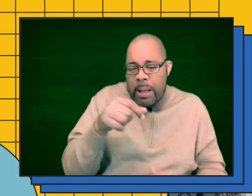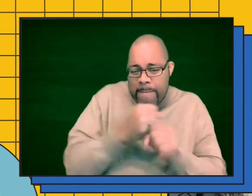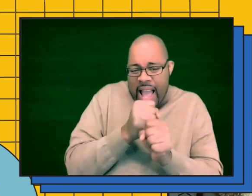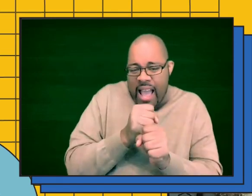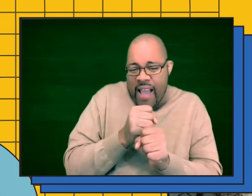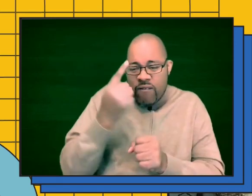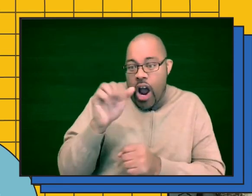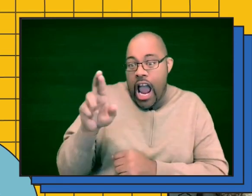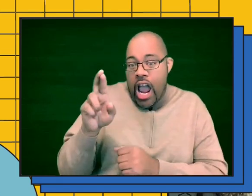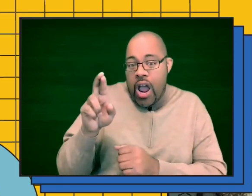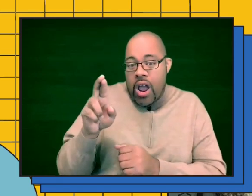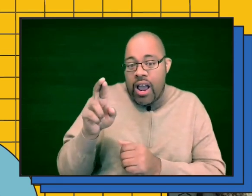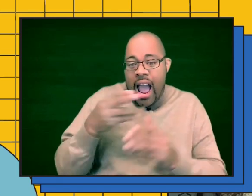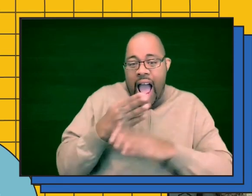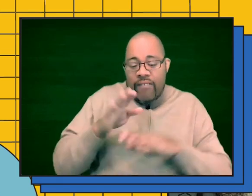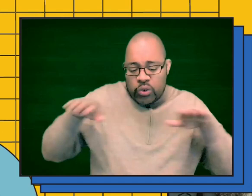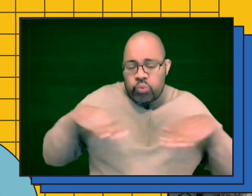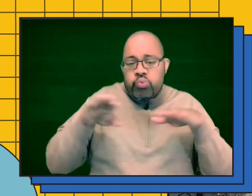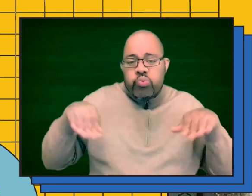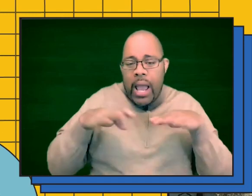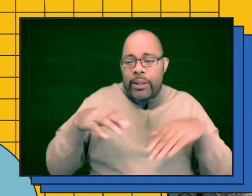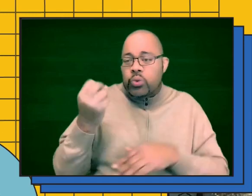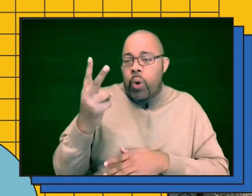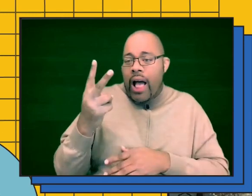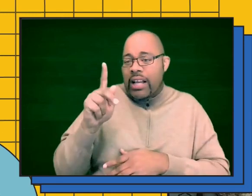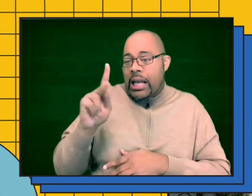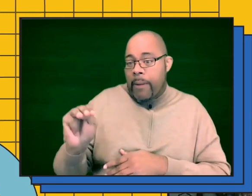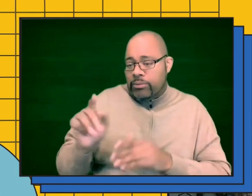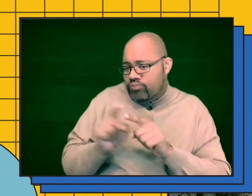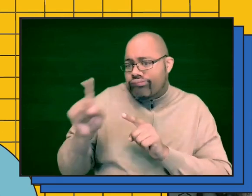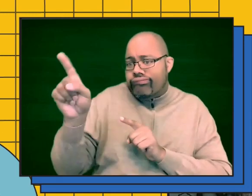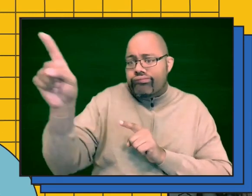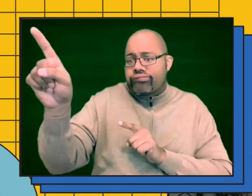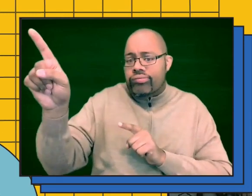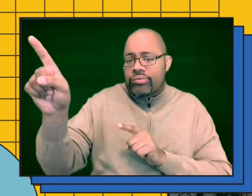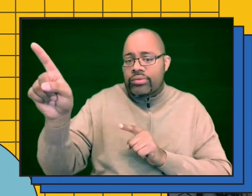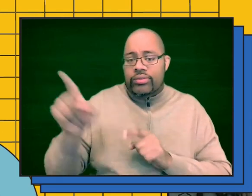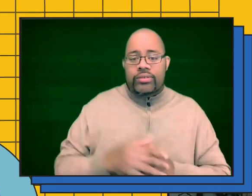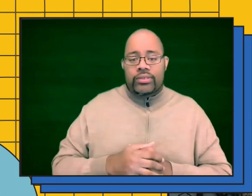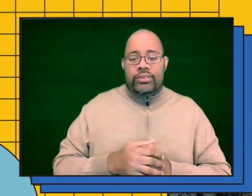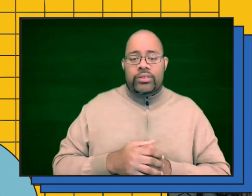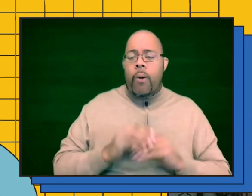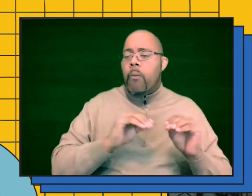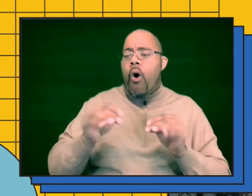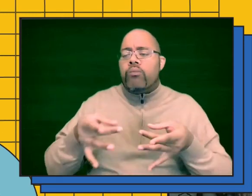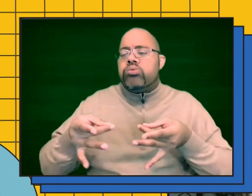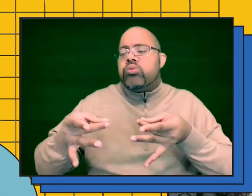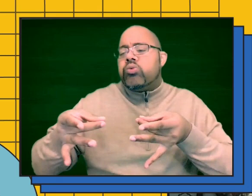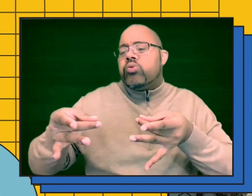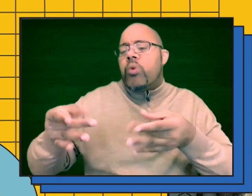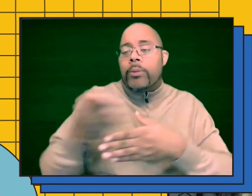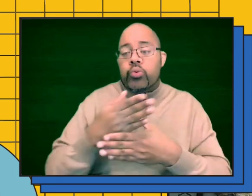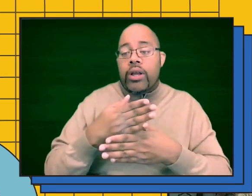hole she made for air after swimming 12 kilometers away. Move